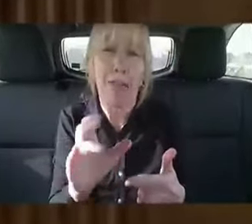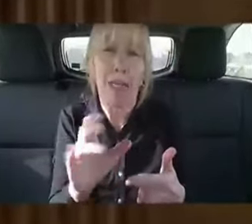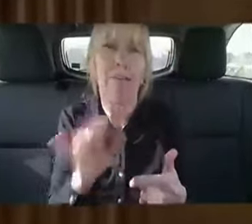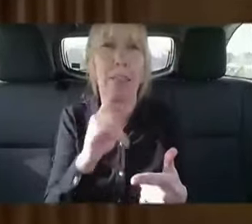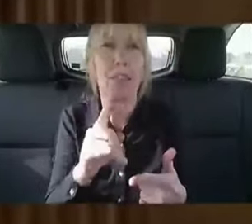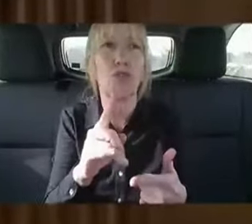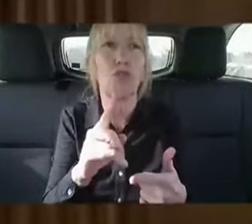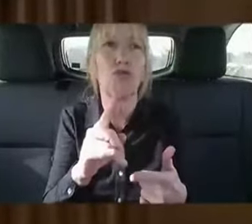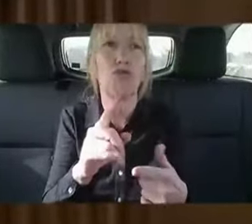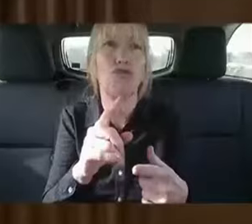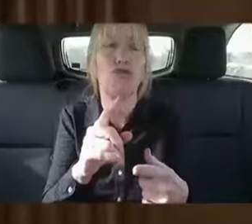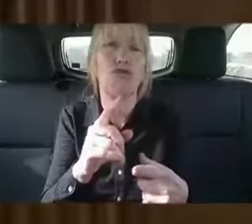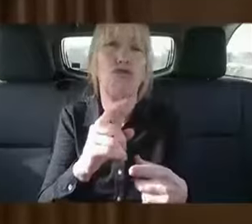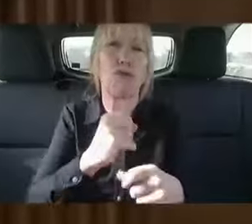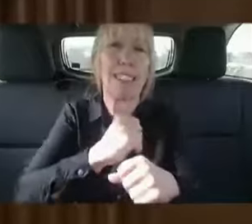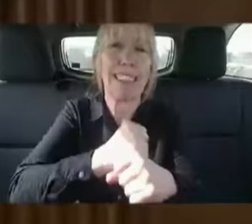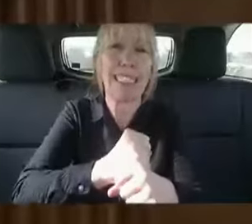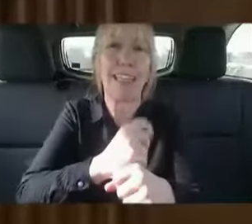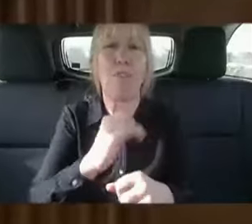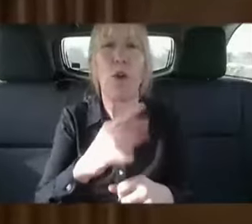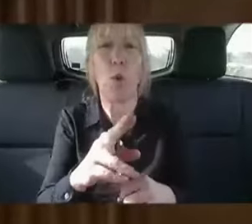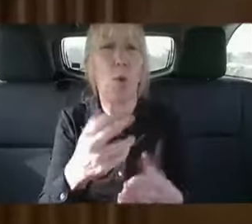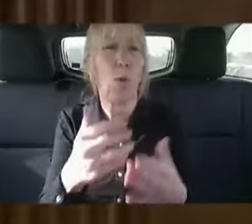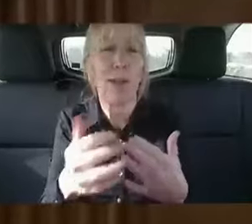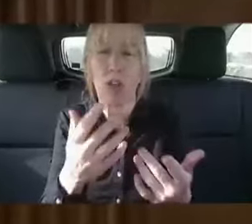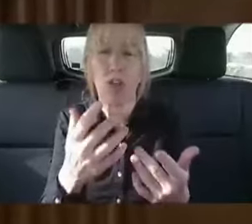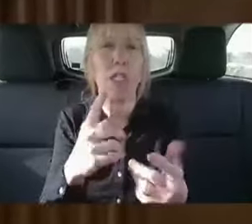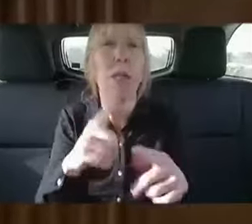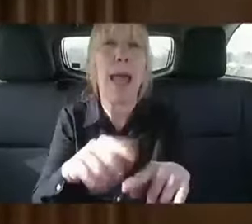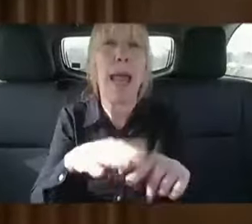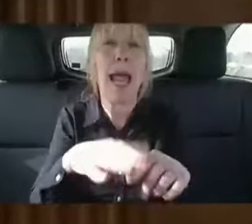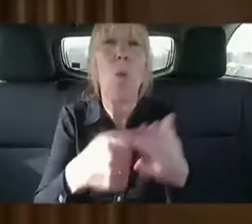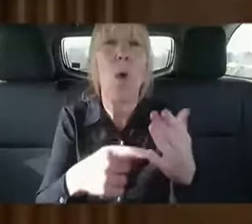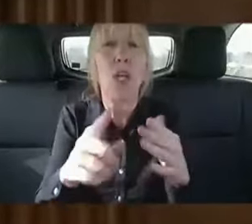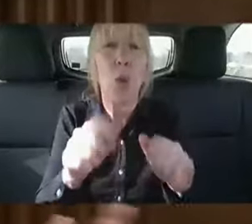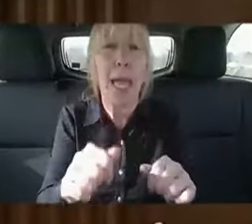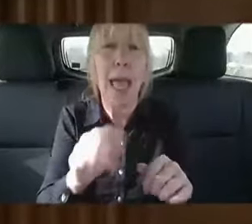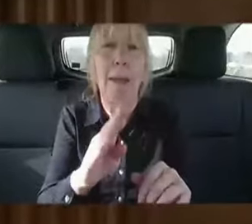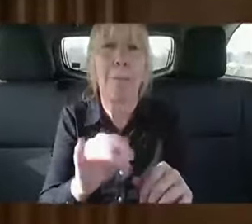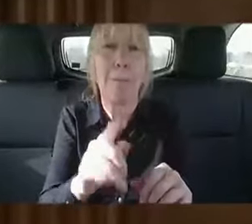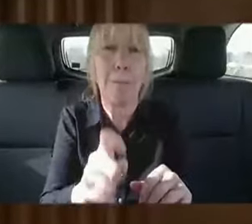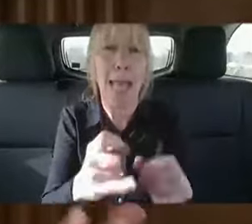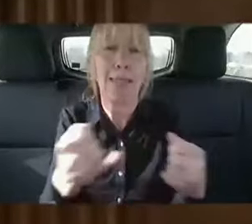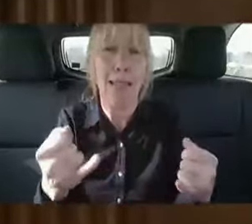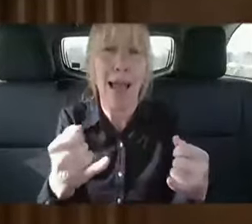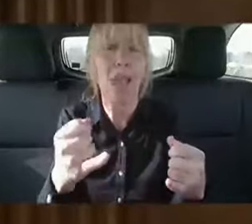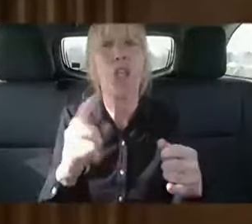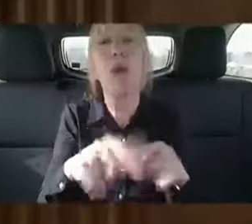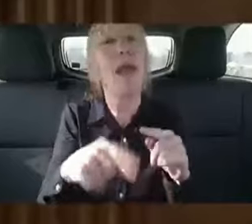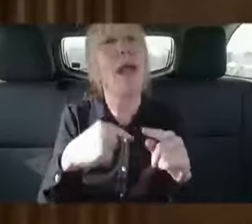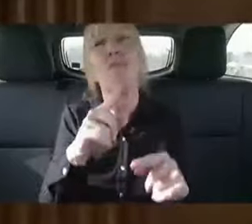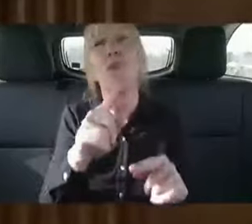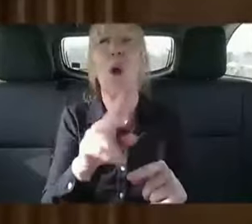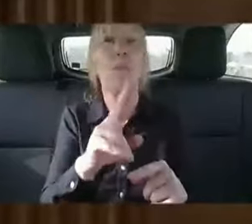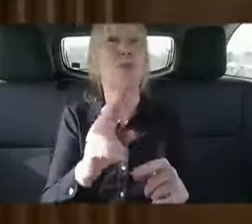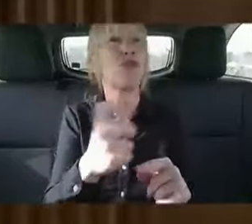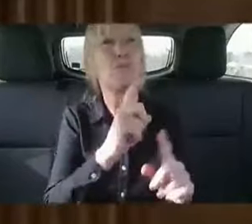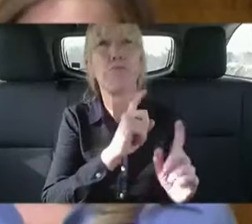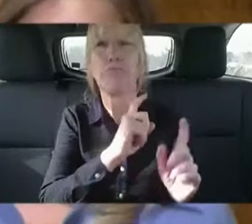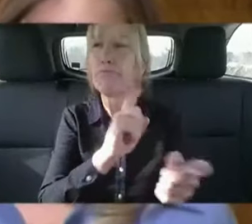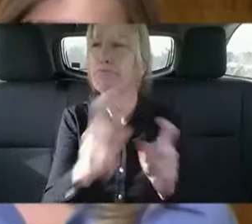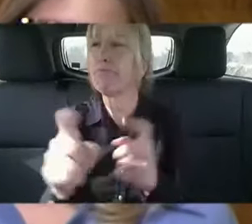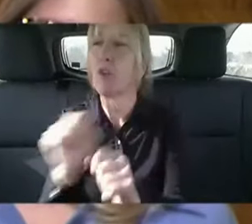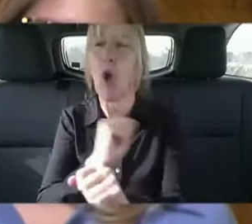resistive or et cetera, depending on what you can do at baseline. You can't just have a one prescription fits all patients with long COVID. Yeah, so how